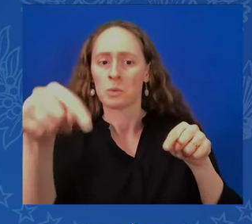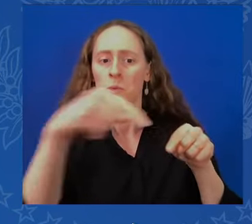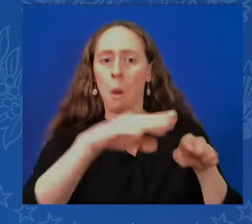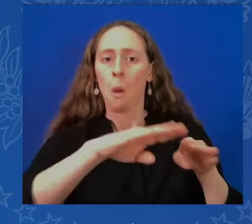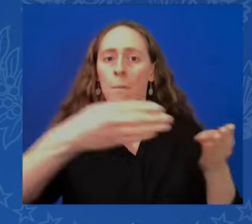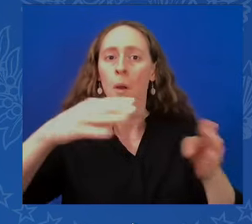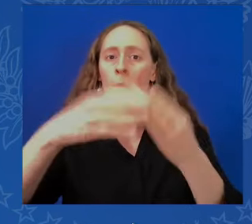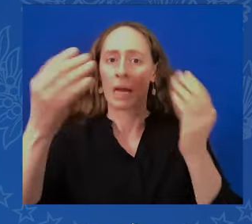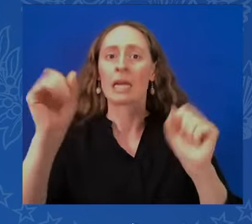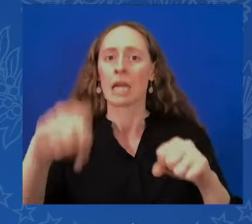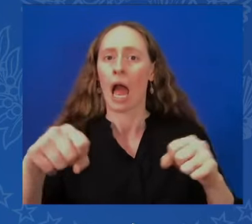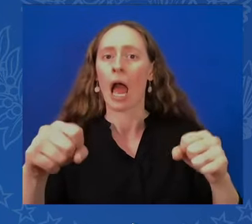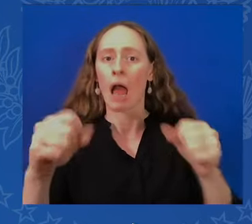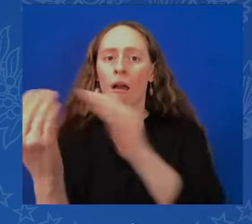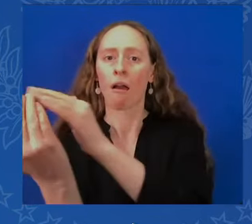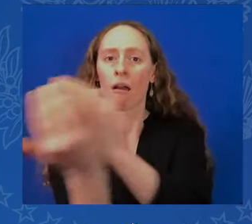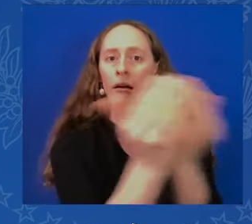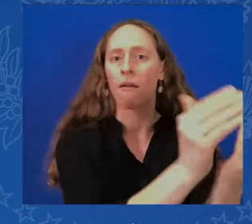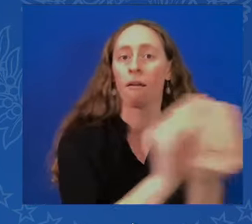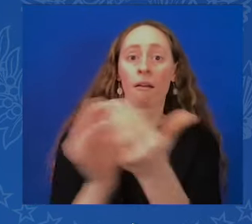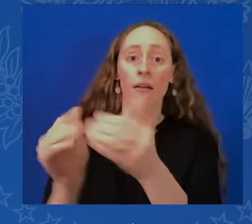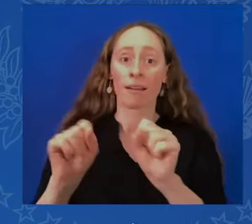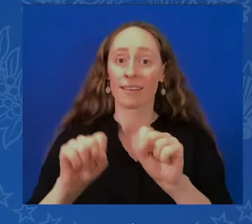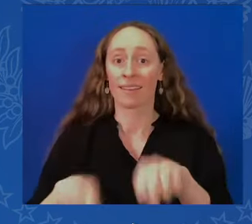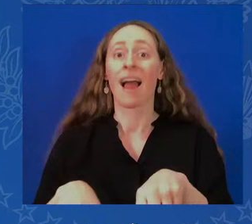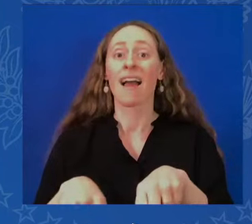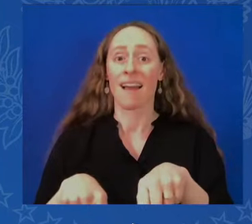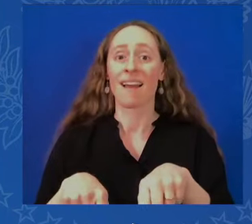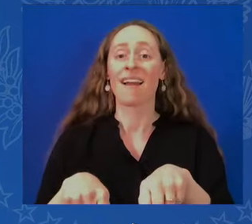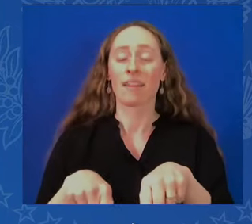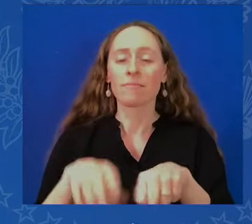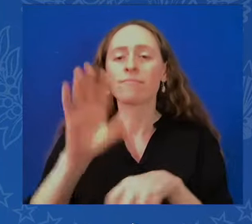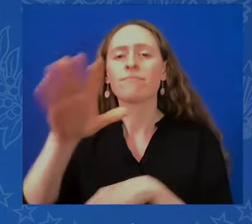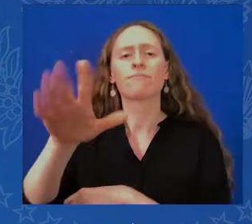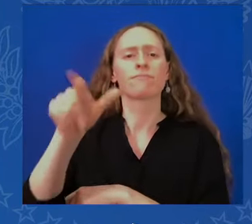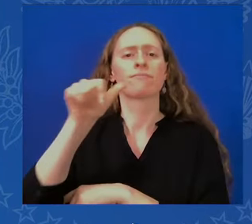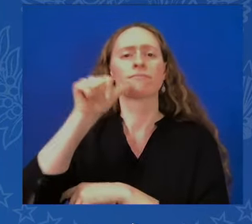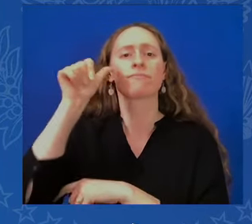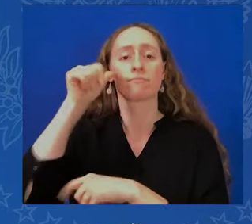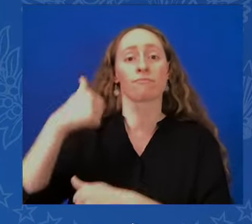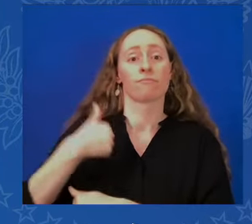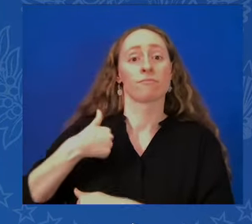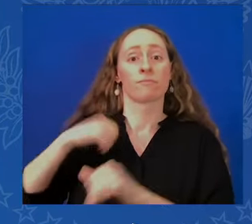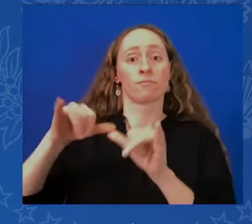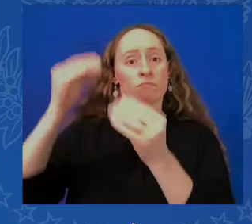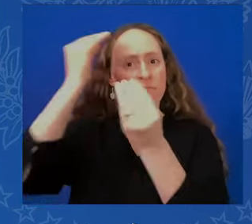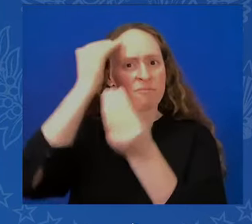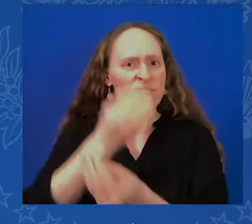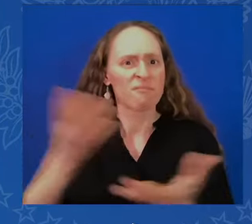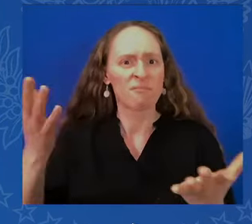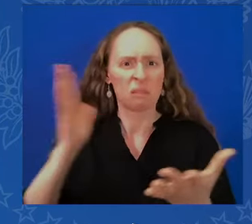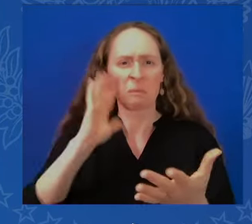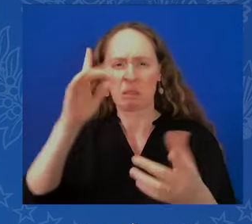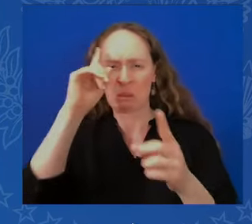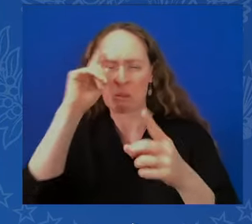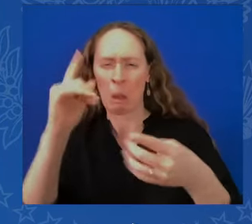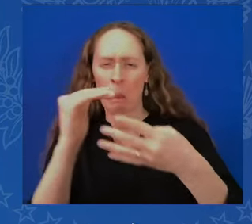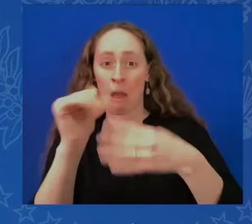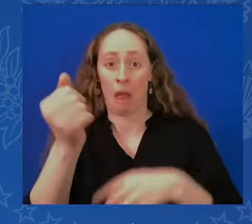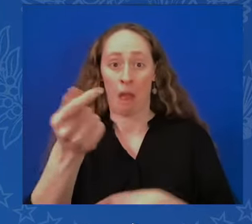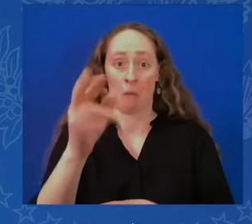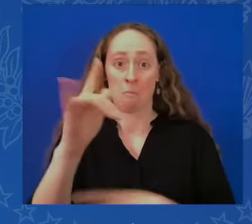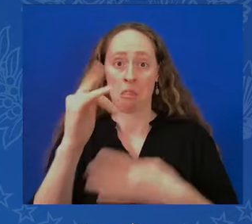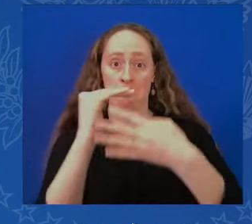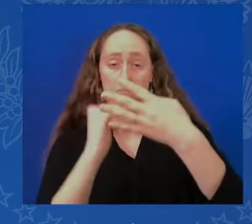by the end of April, they'll be able to open the 3rd channel for some commercial traffic, including car carriers. And by the end of